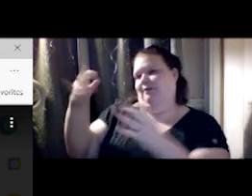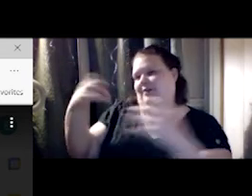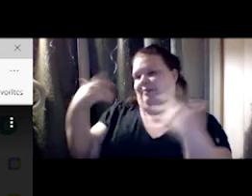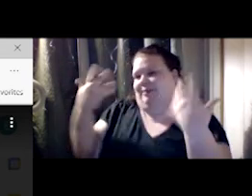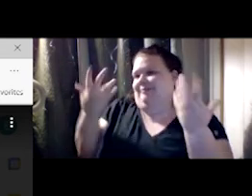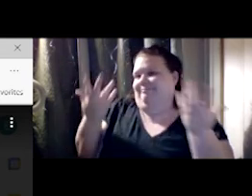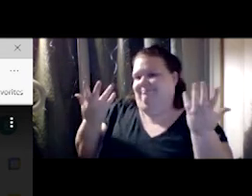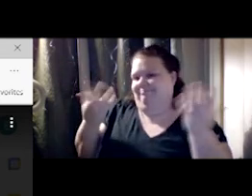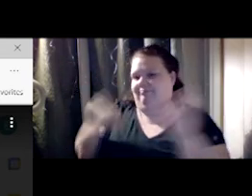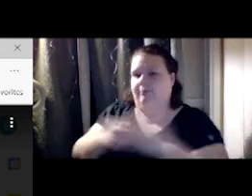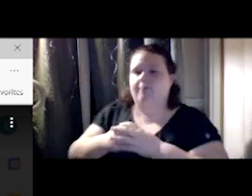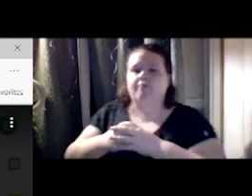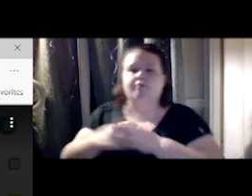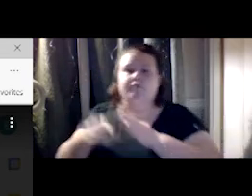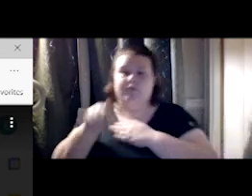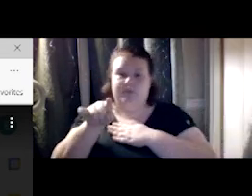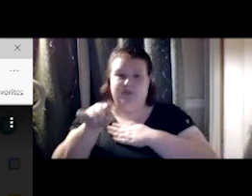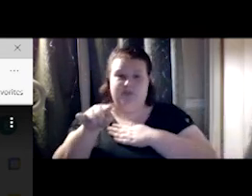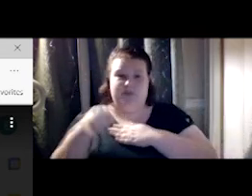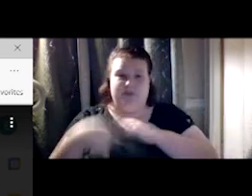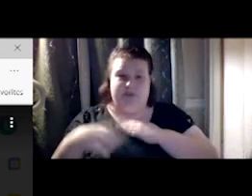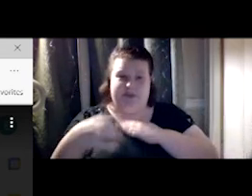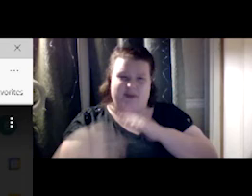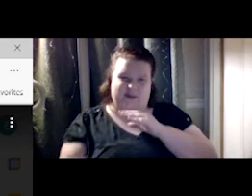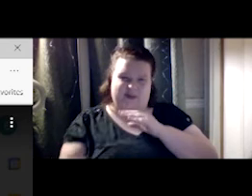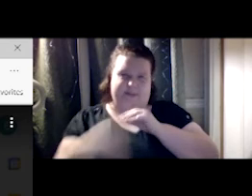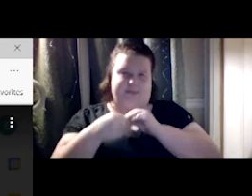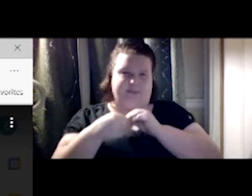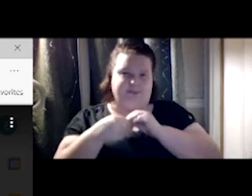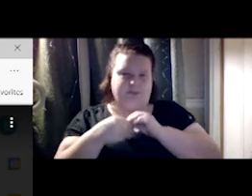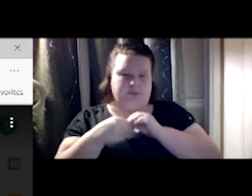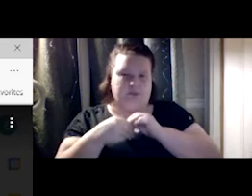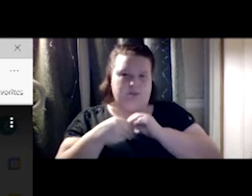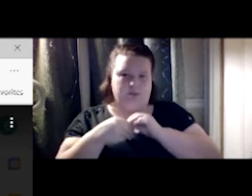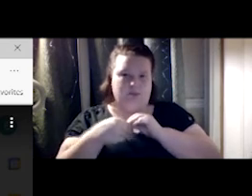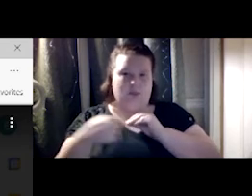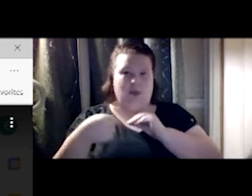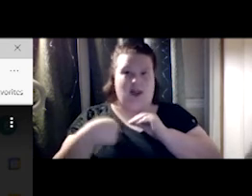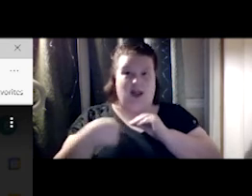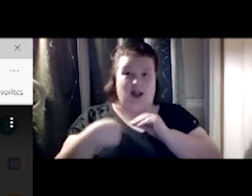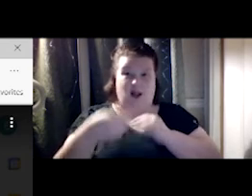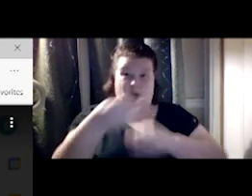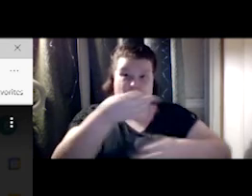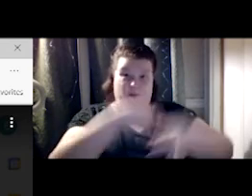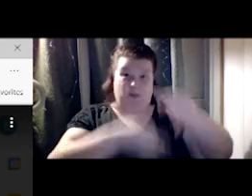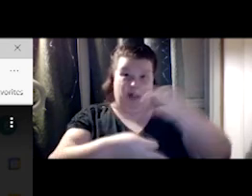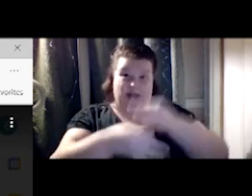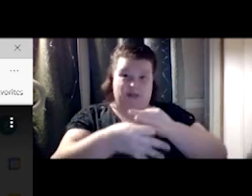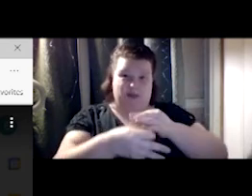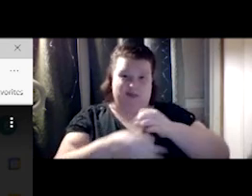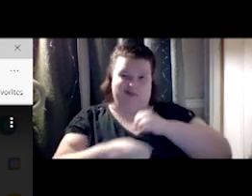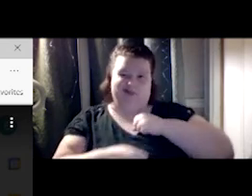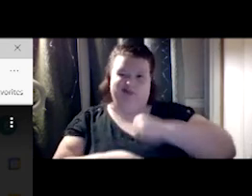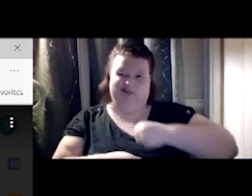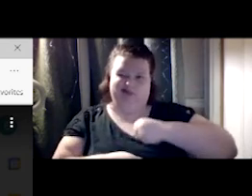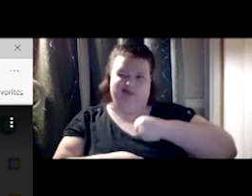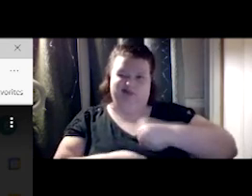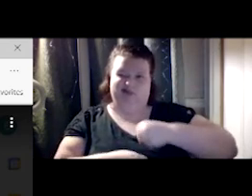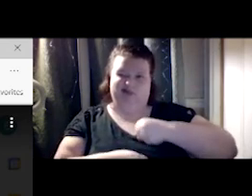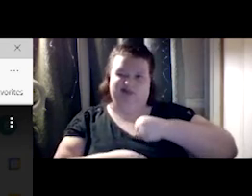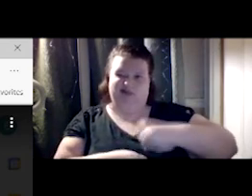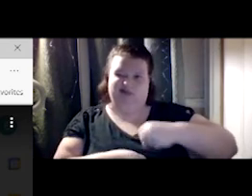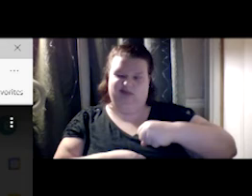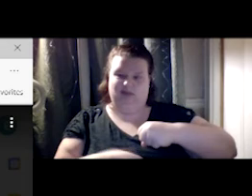that. I push back a little bit on replacement because I don't think